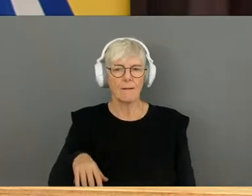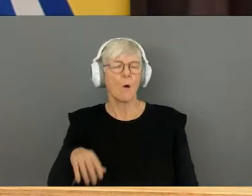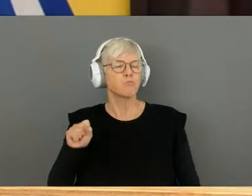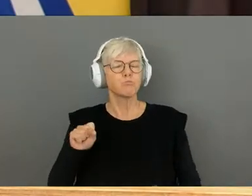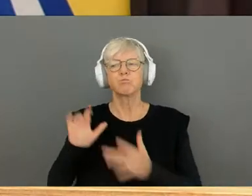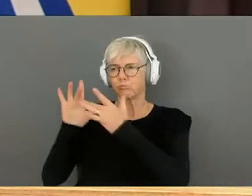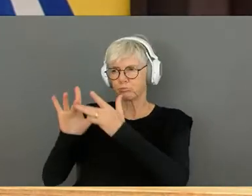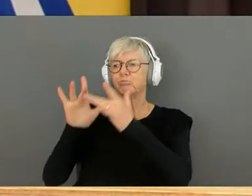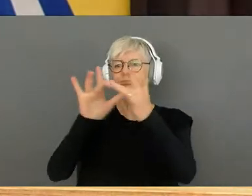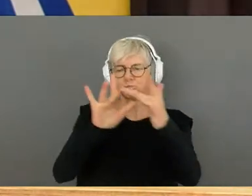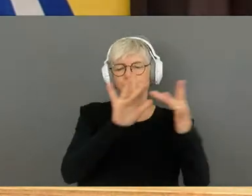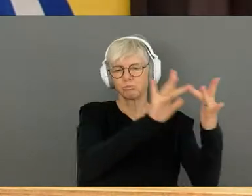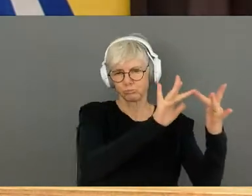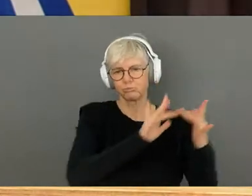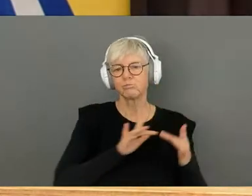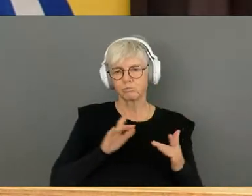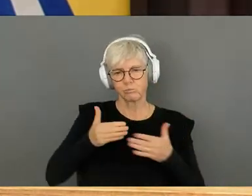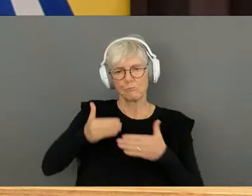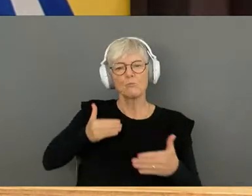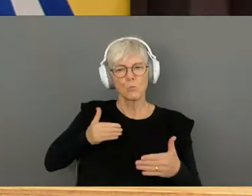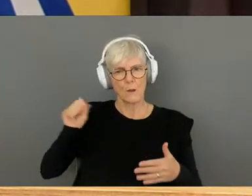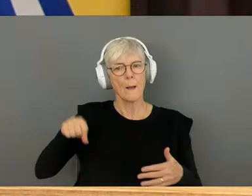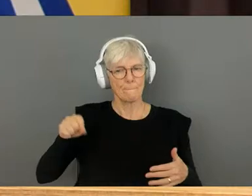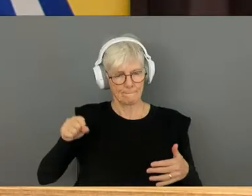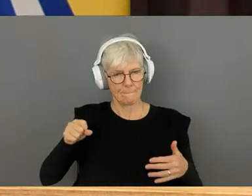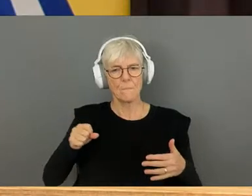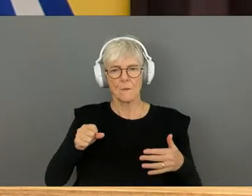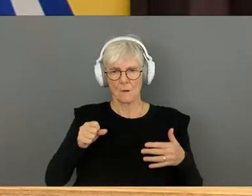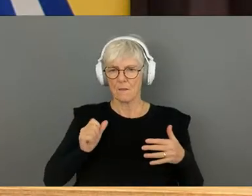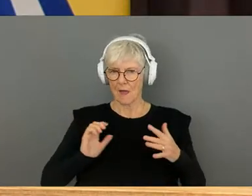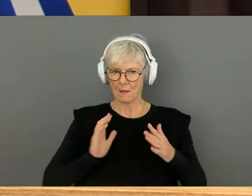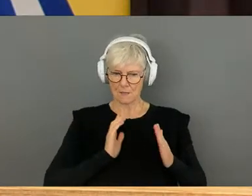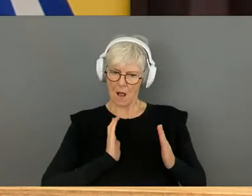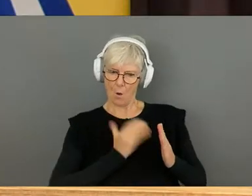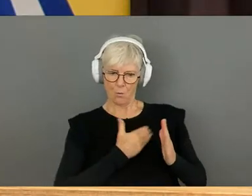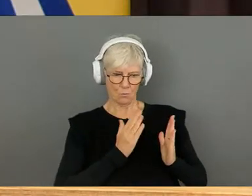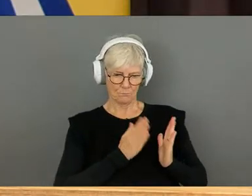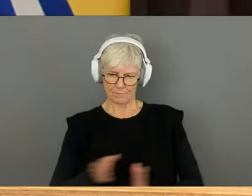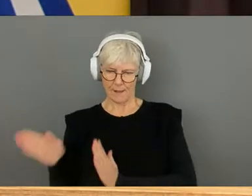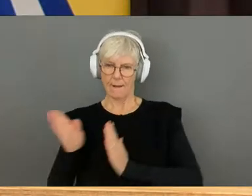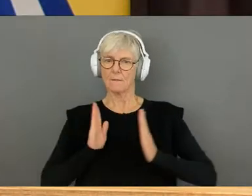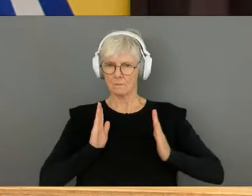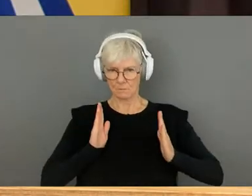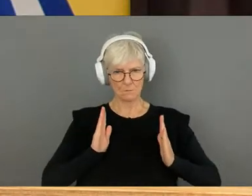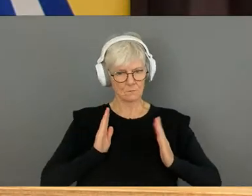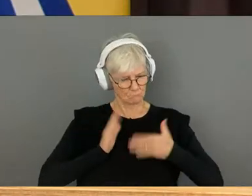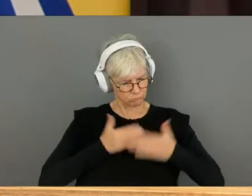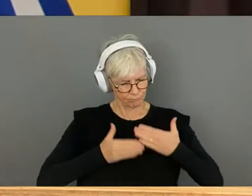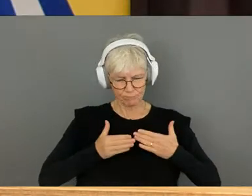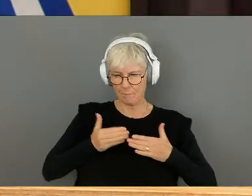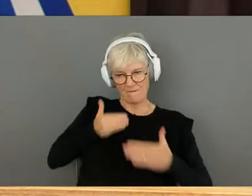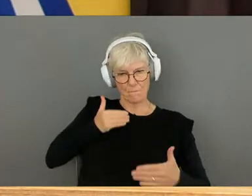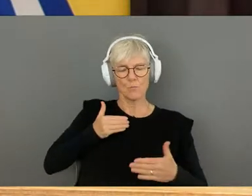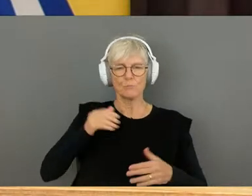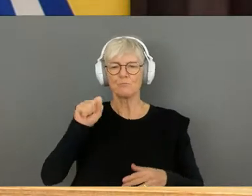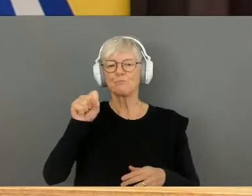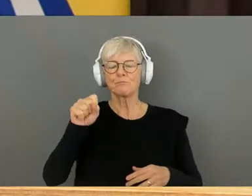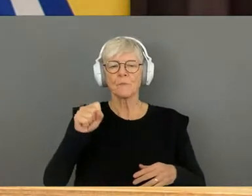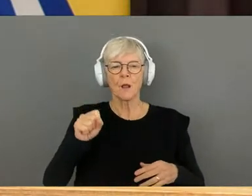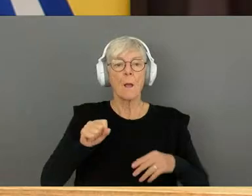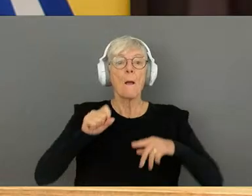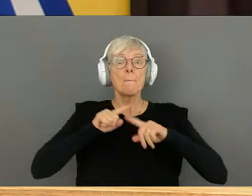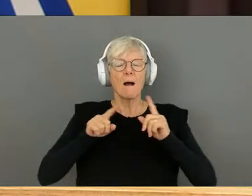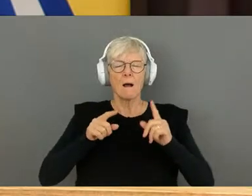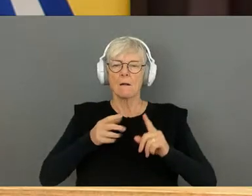So that was all part of the initial restoration efforts. I would say that once the storm hit, so